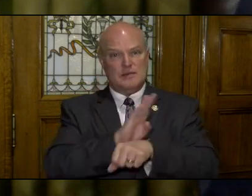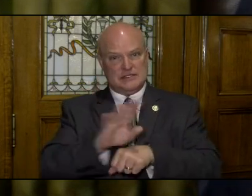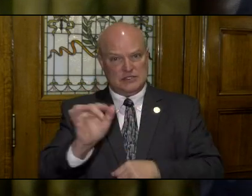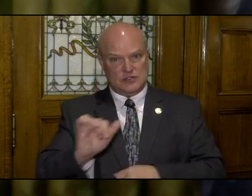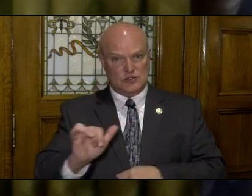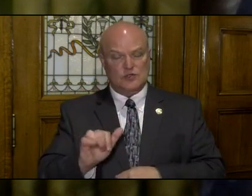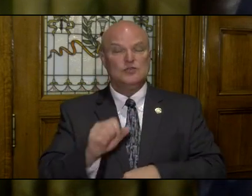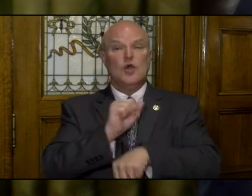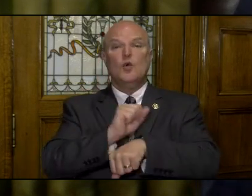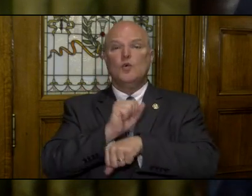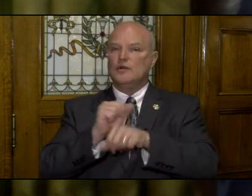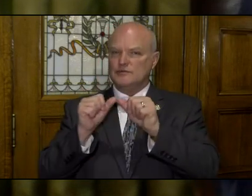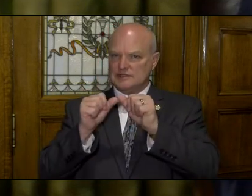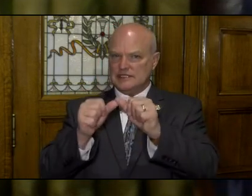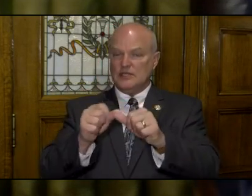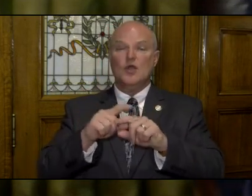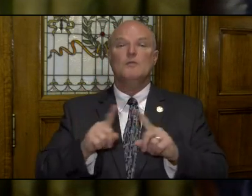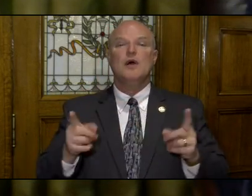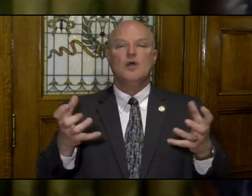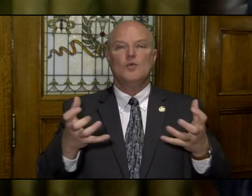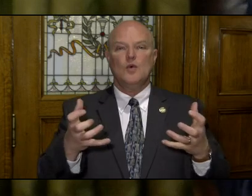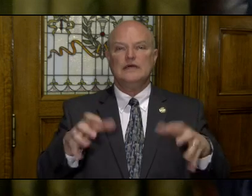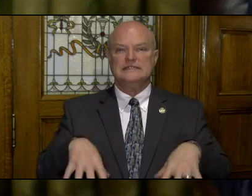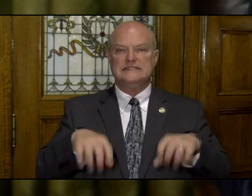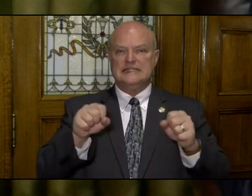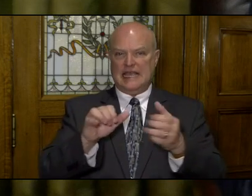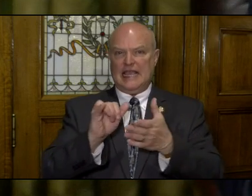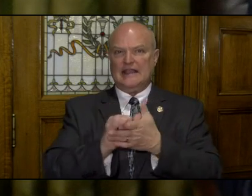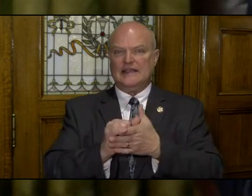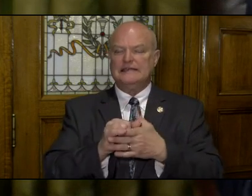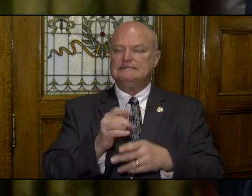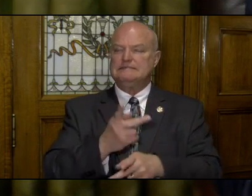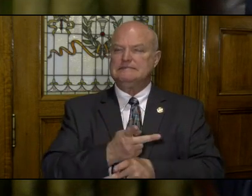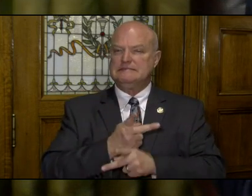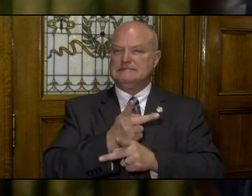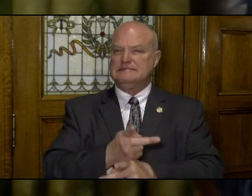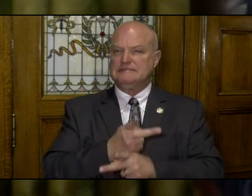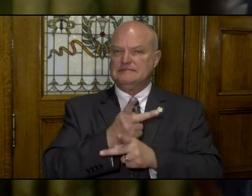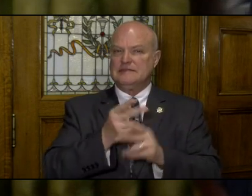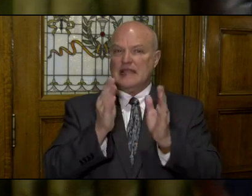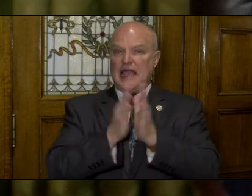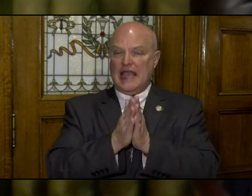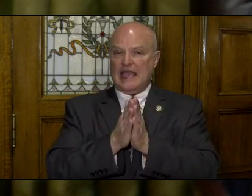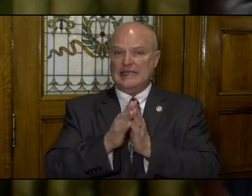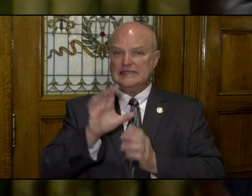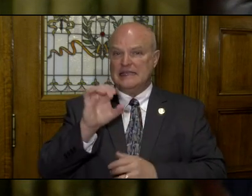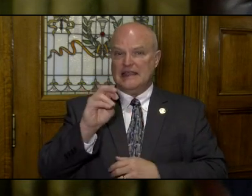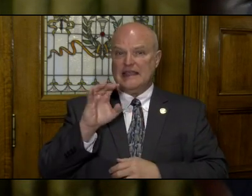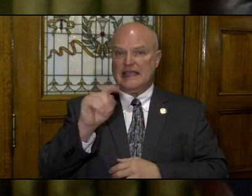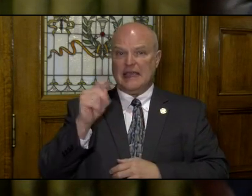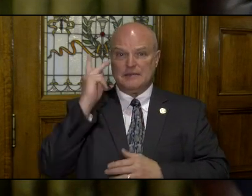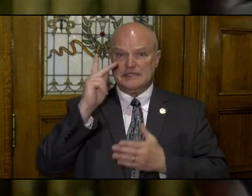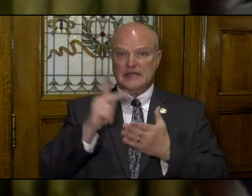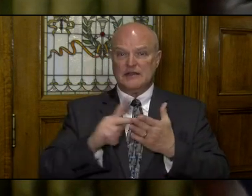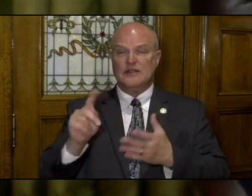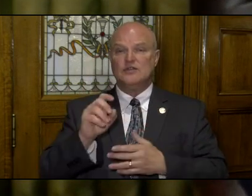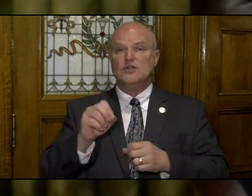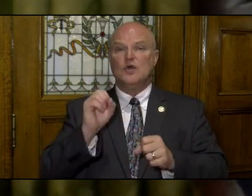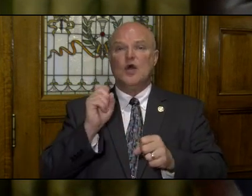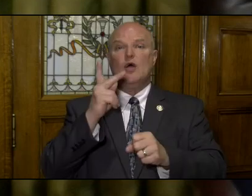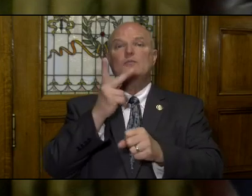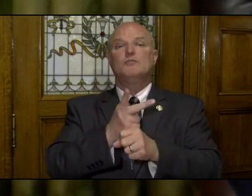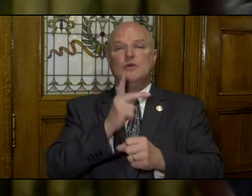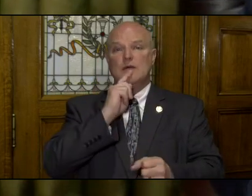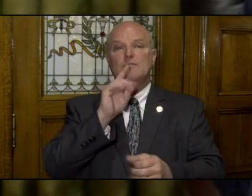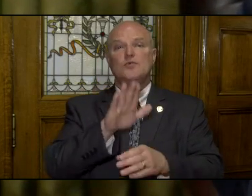So work will continue. But we do want to take that appropriate precaution to ask the cabinet secretaries to